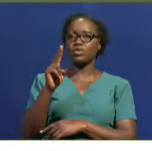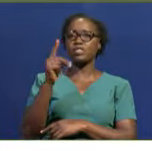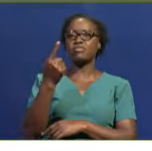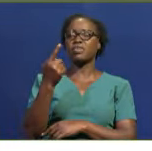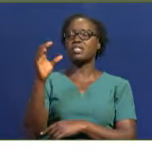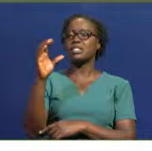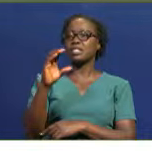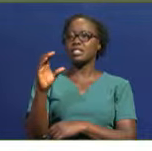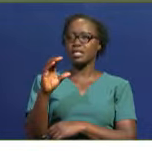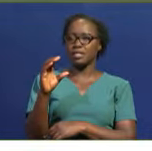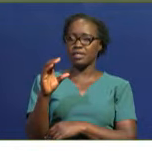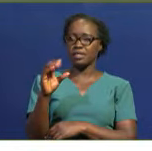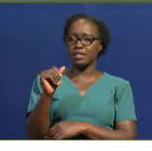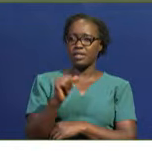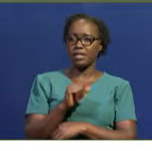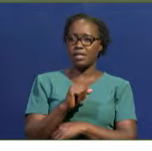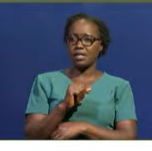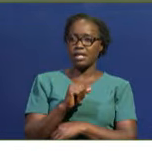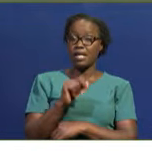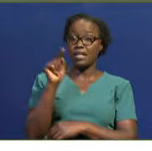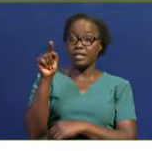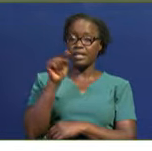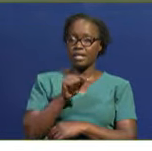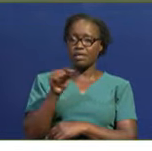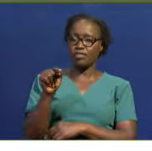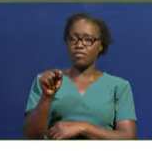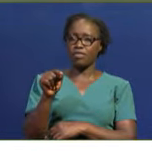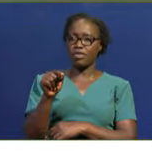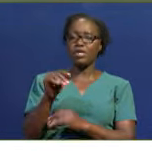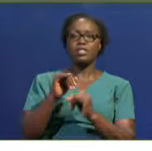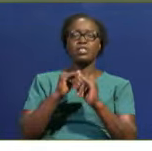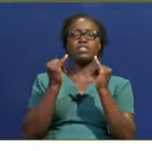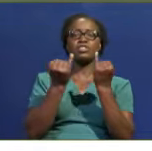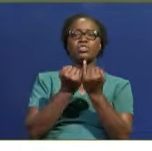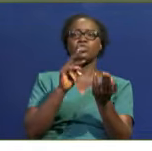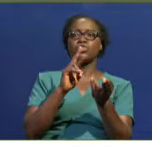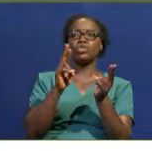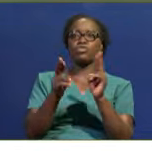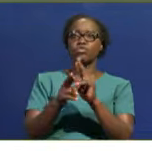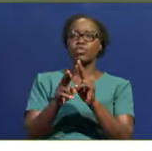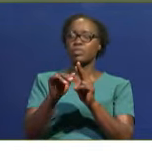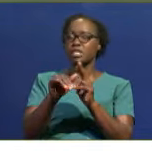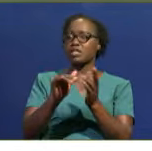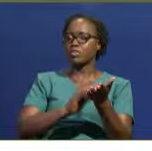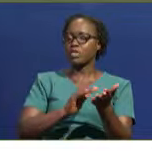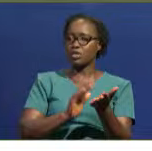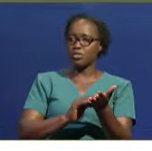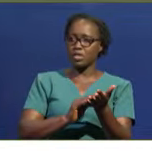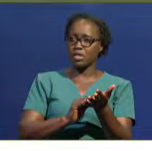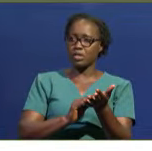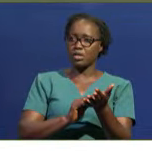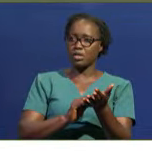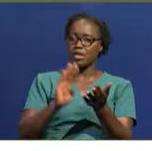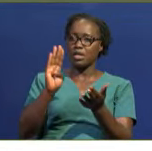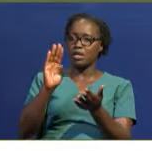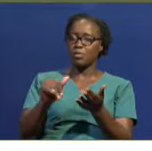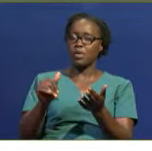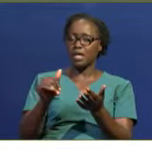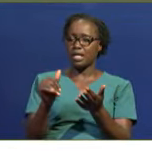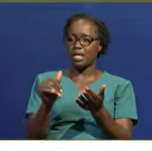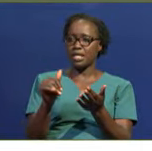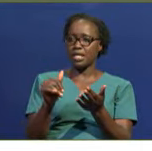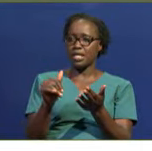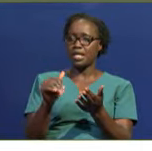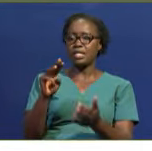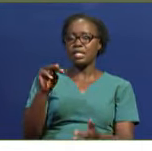century. And therefore, the institutional reforms that have been recommended by